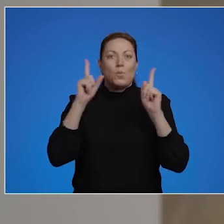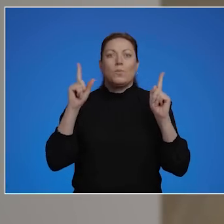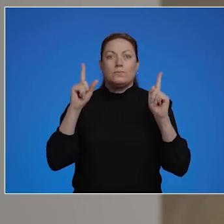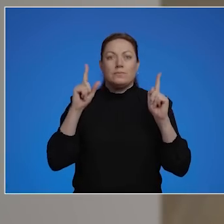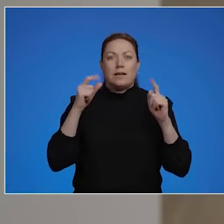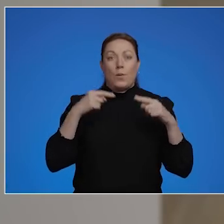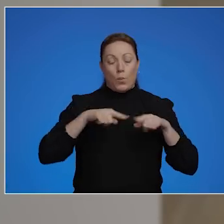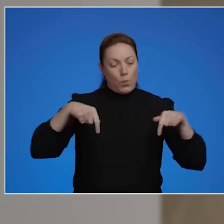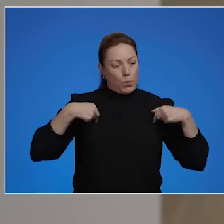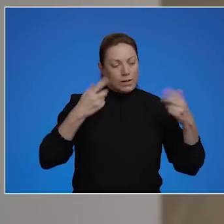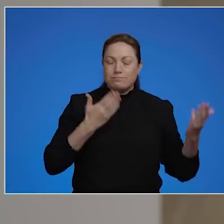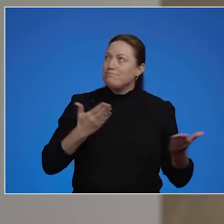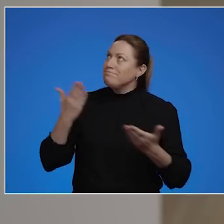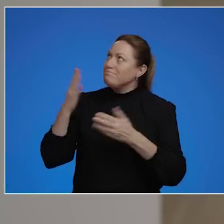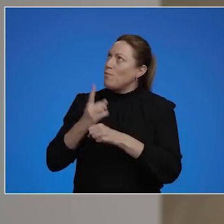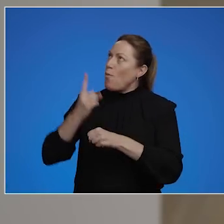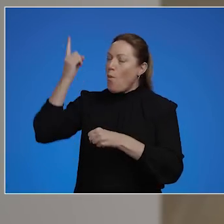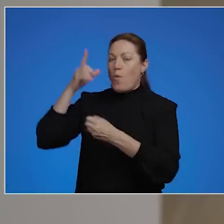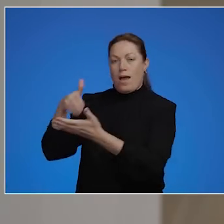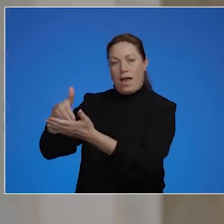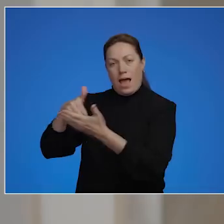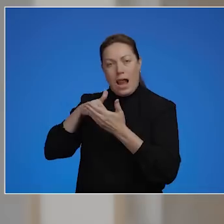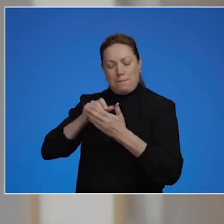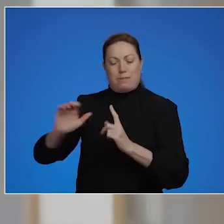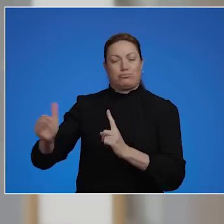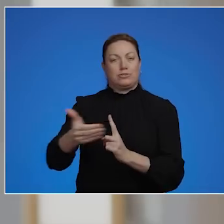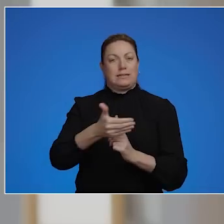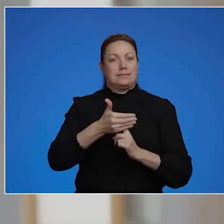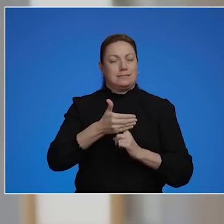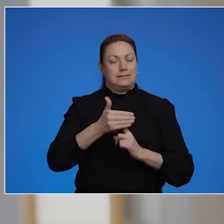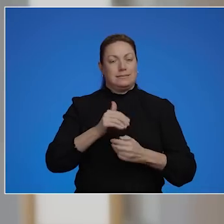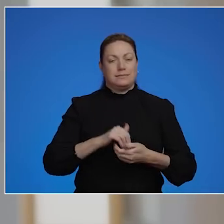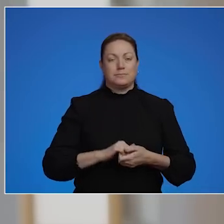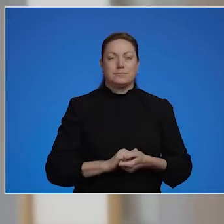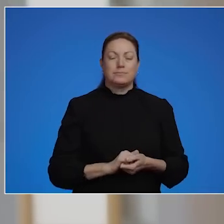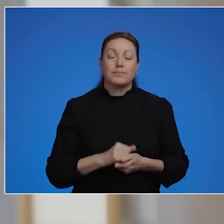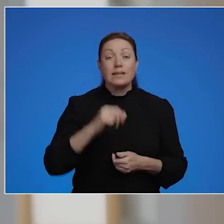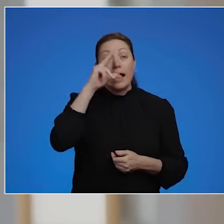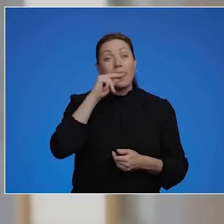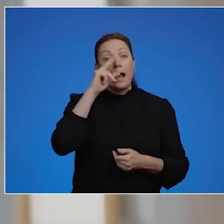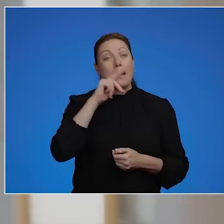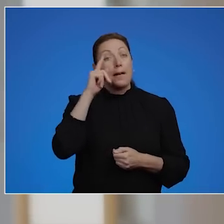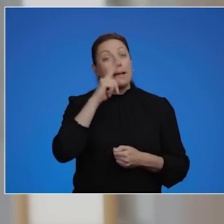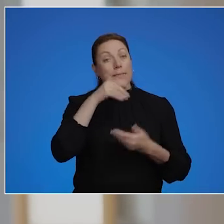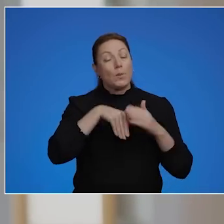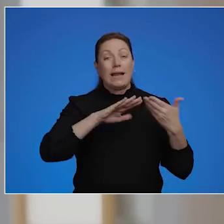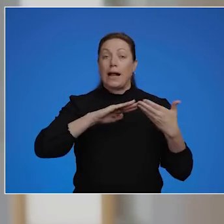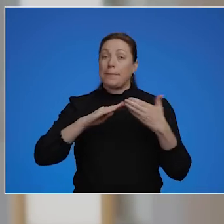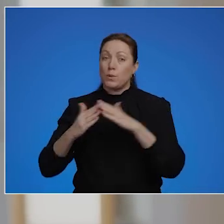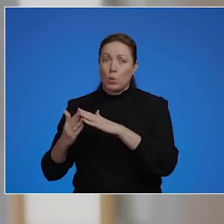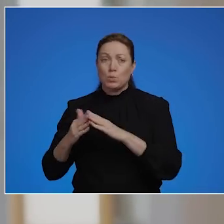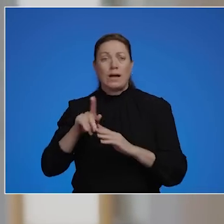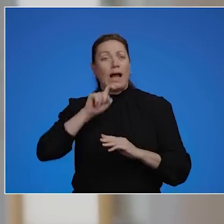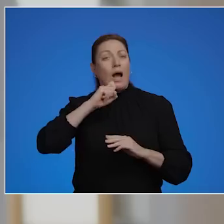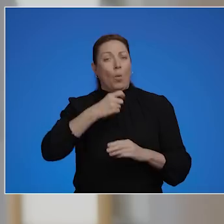turn to God who is our help and our shield. That the young people in our community may respond generously